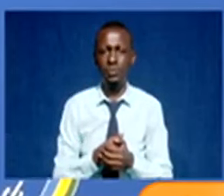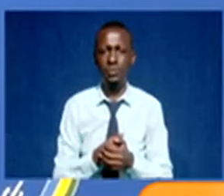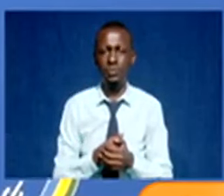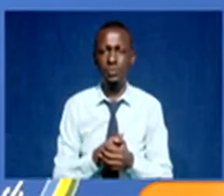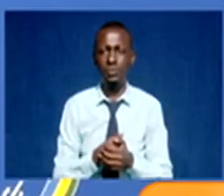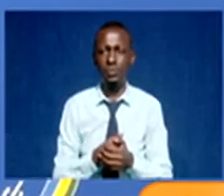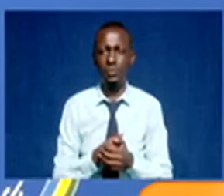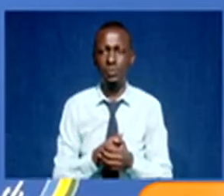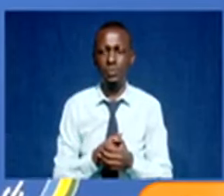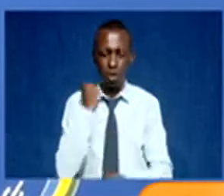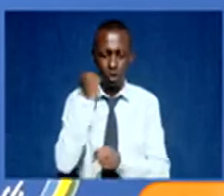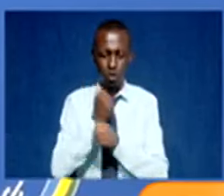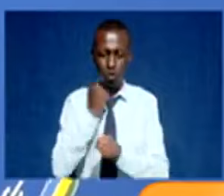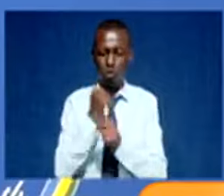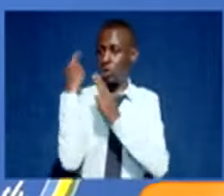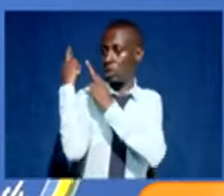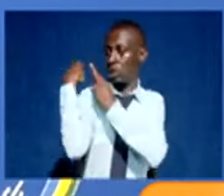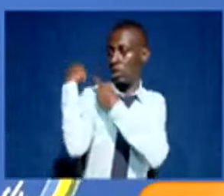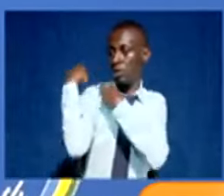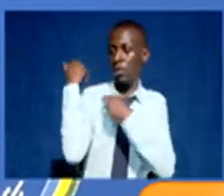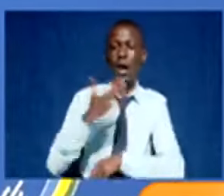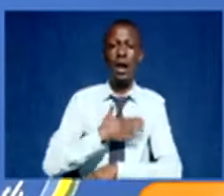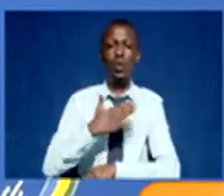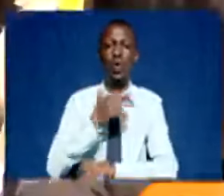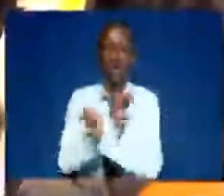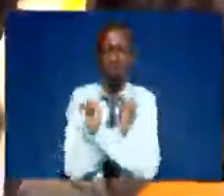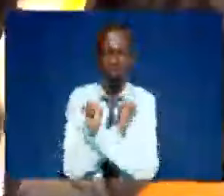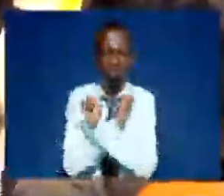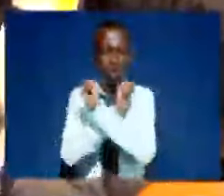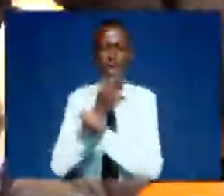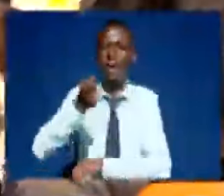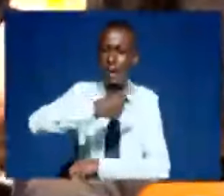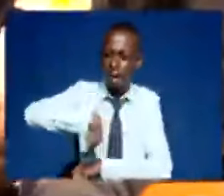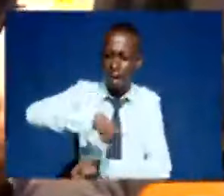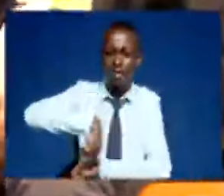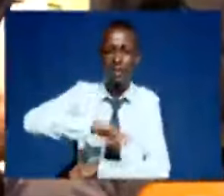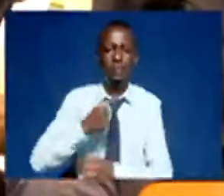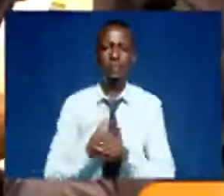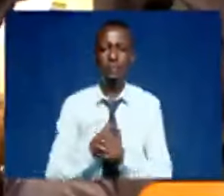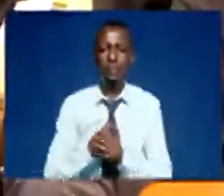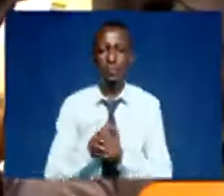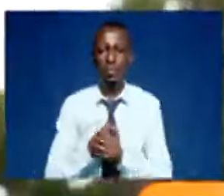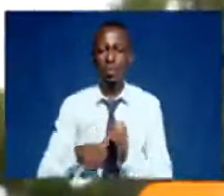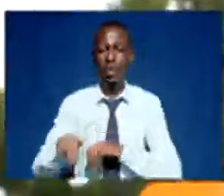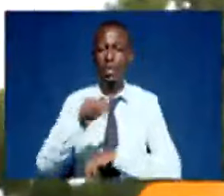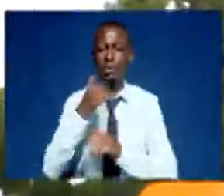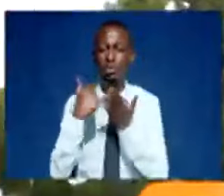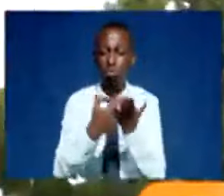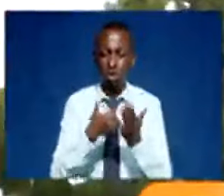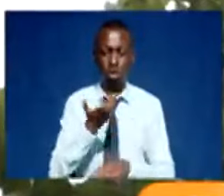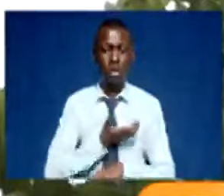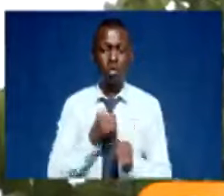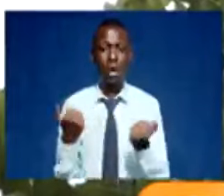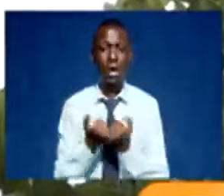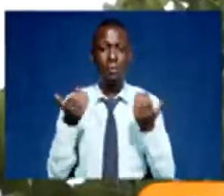To do what we have to do to protect ourselves. This year's edition of the National Dialogue Council comes at a time when